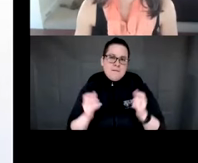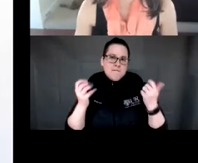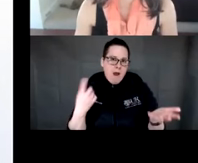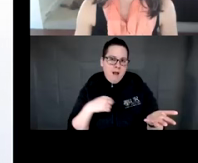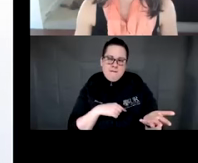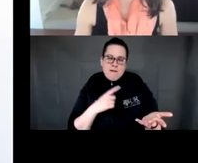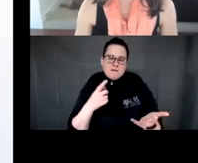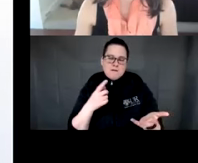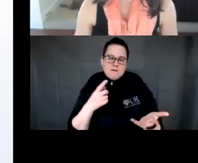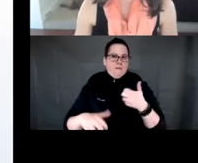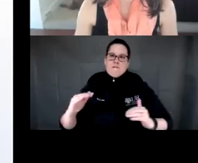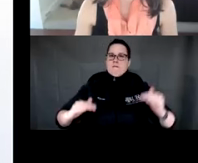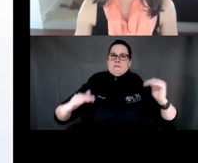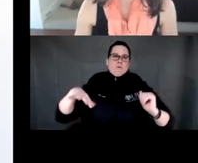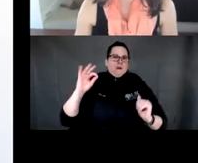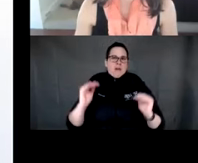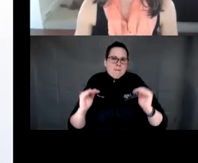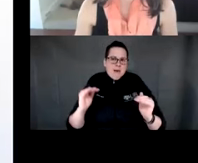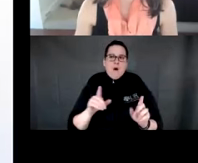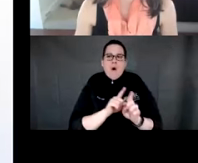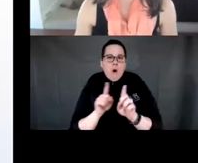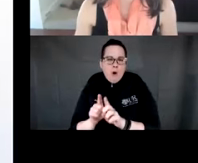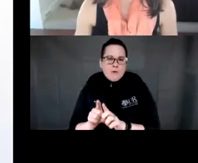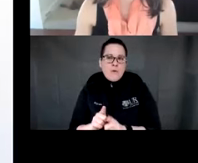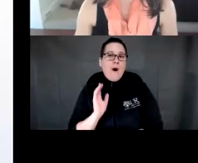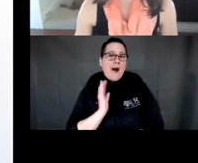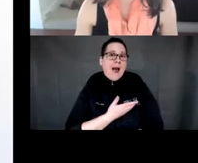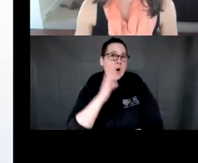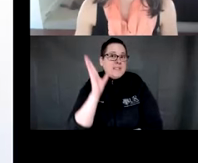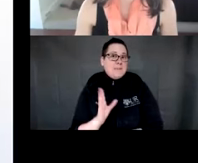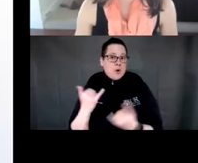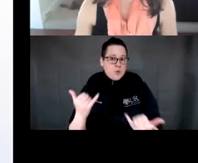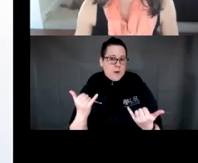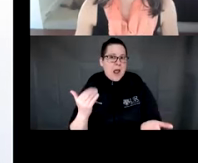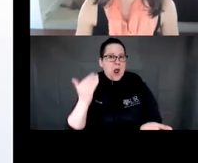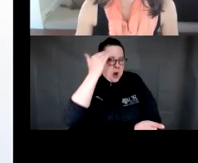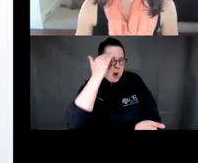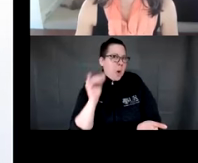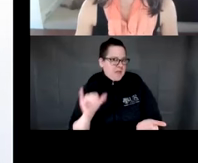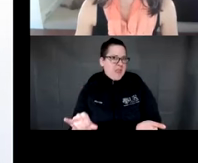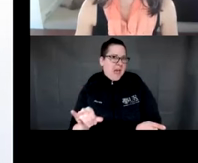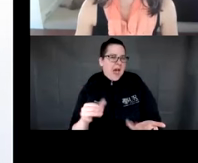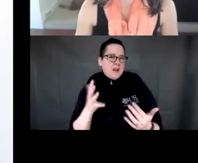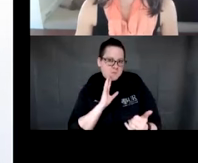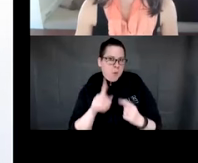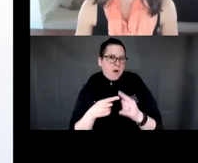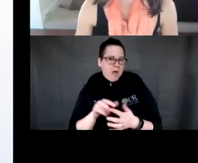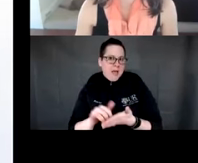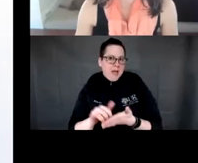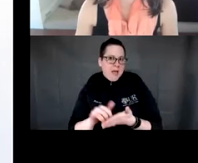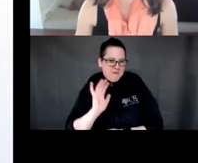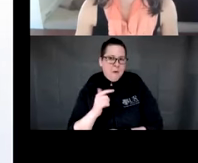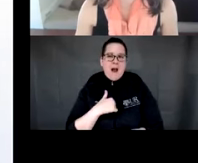to achieve. It's also something that our speaker today knows a bit about and has spoken about.